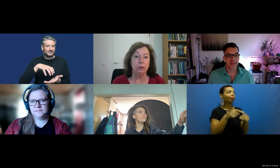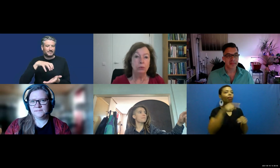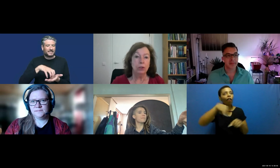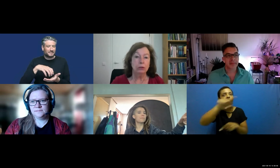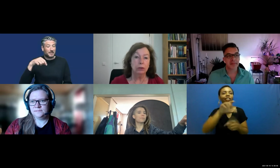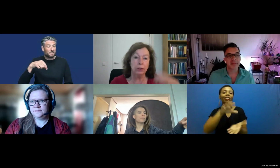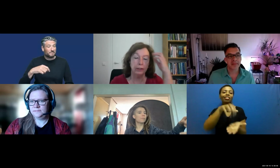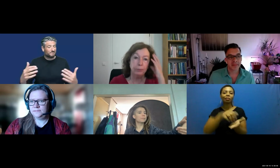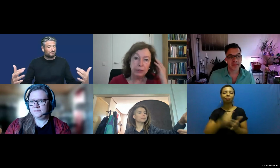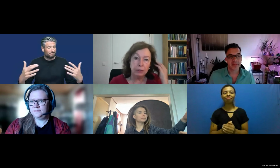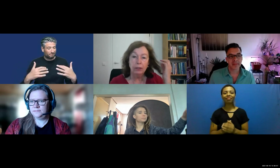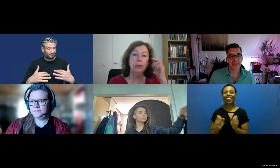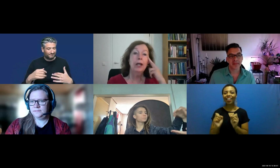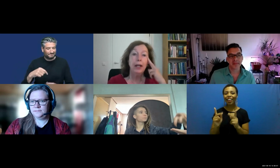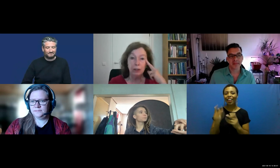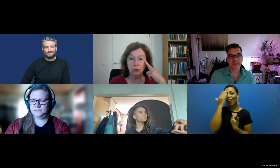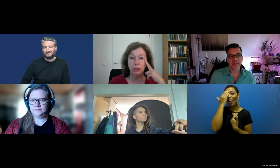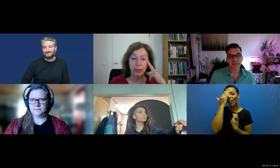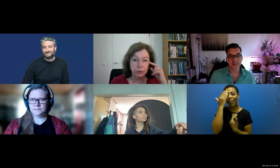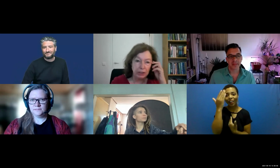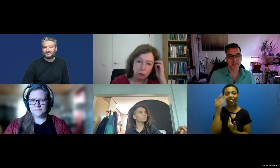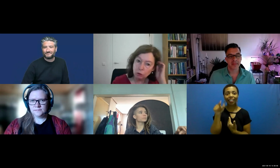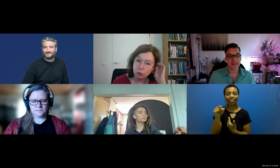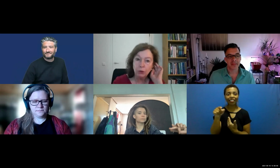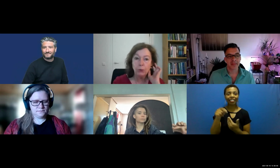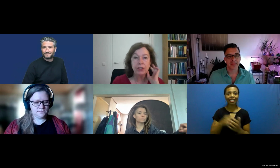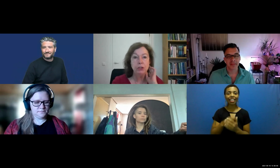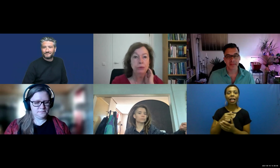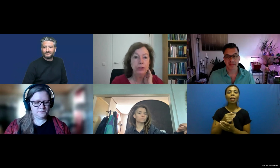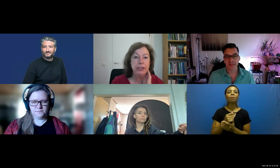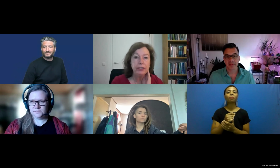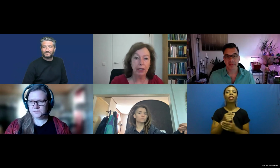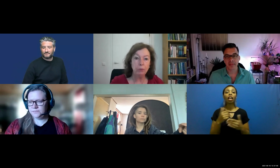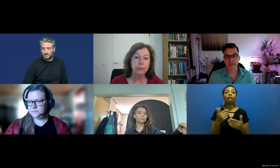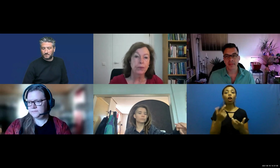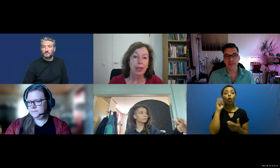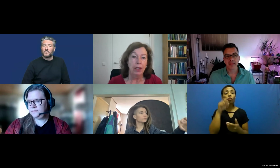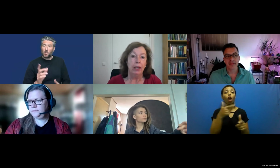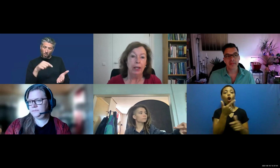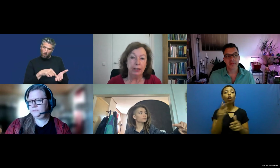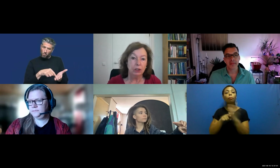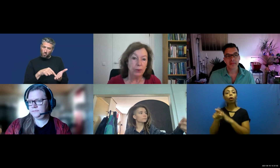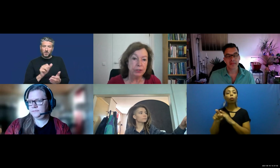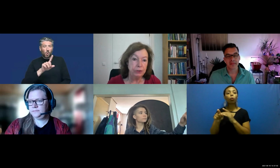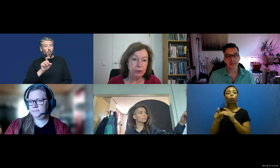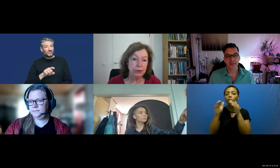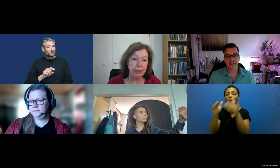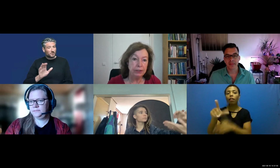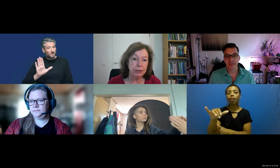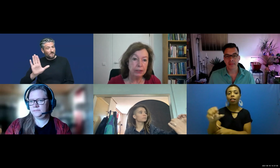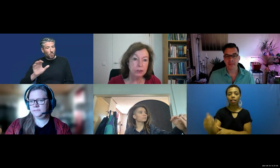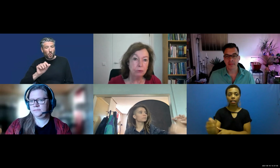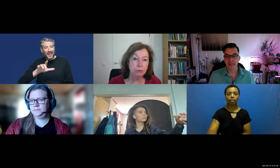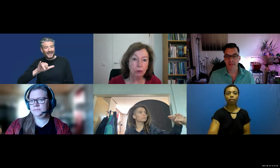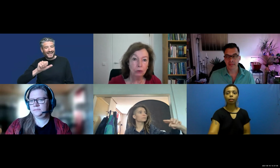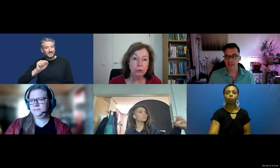Okay, thank you, Walter and Peter. I'm seeing also a question for Lisa, and that question